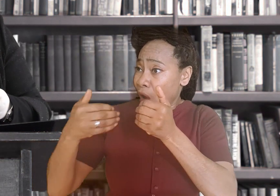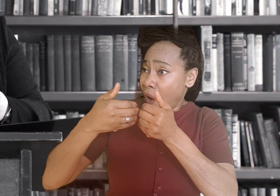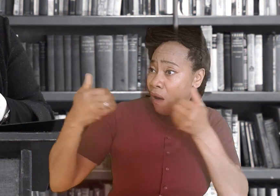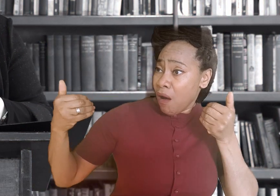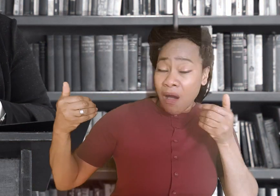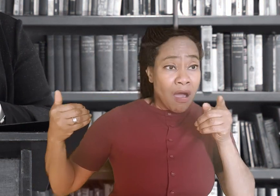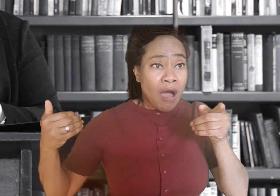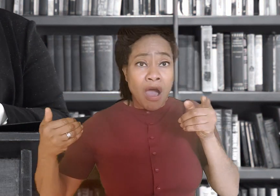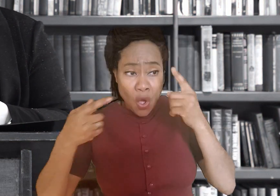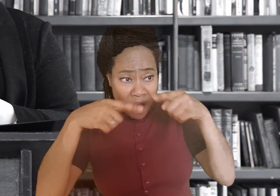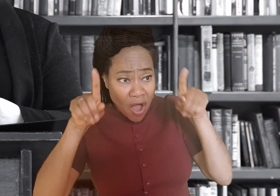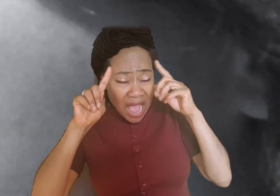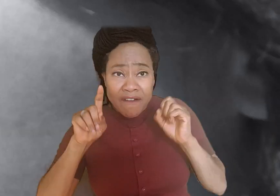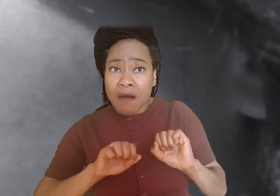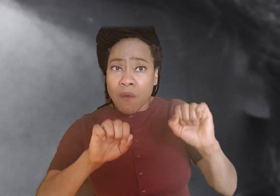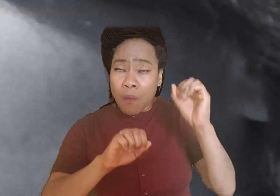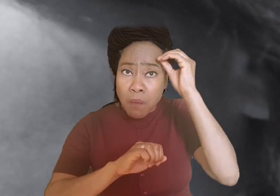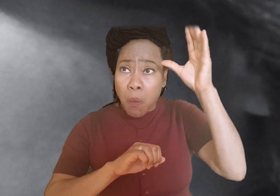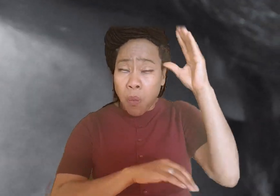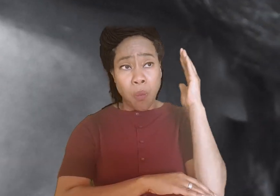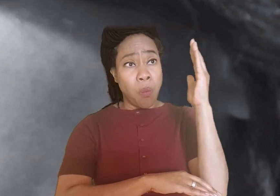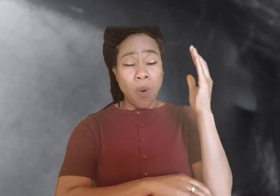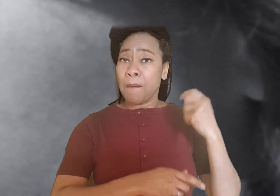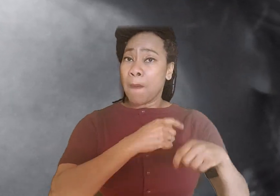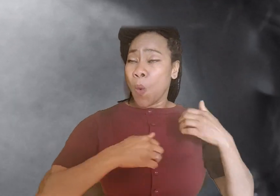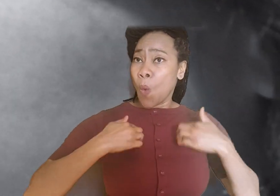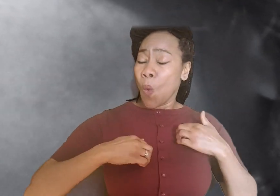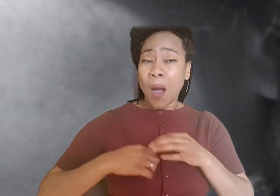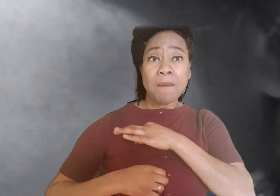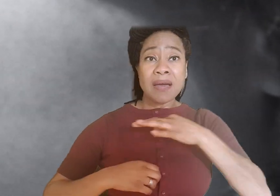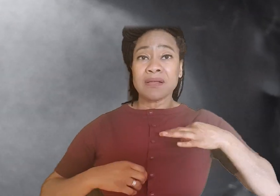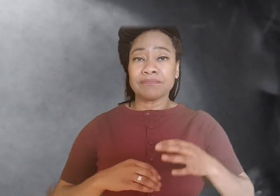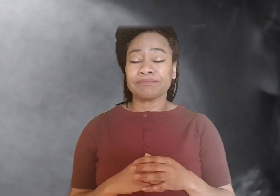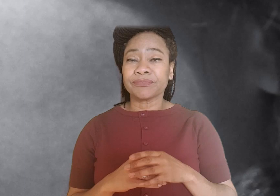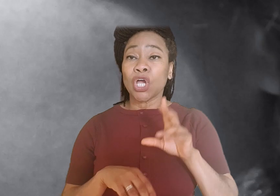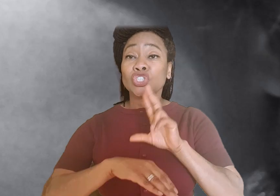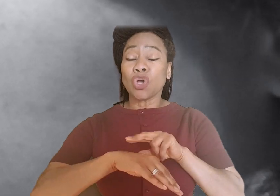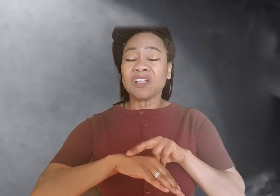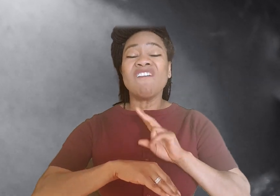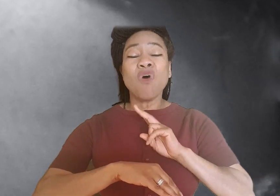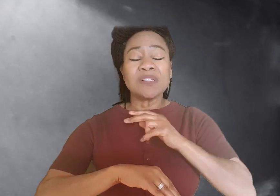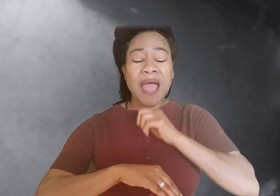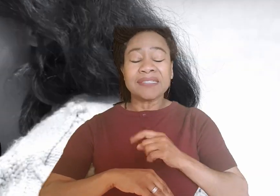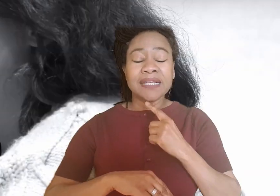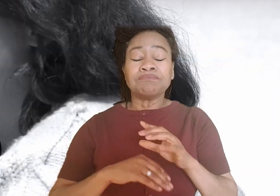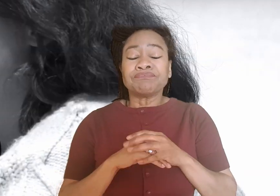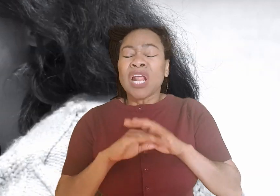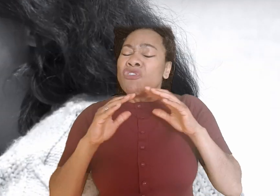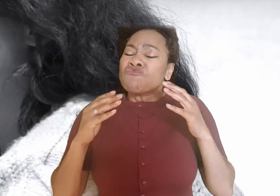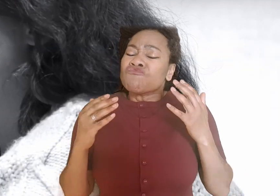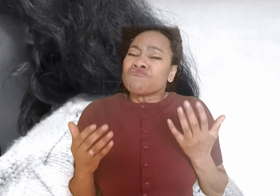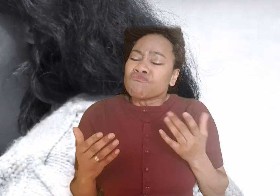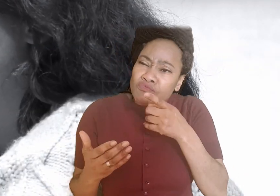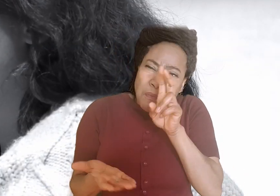increased interest in medicine. Okay, Ms. Buckle, you were booked into the wrong sort of appointment, so I've not actually read your notes. Give me a